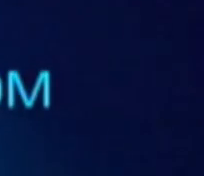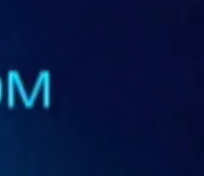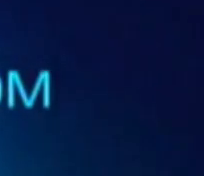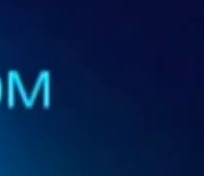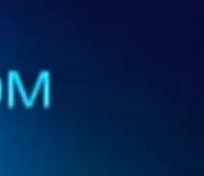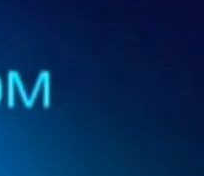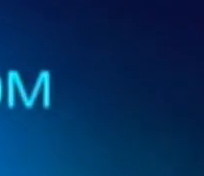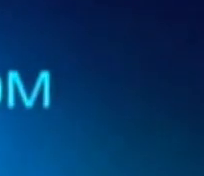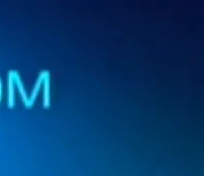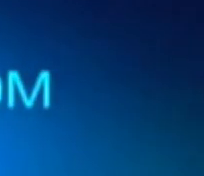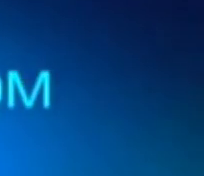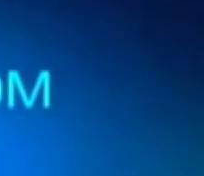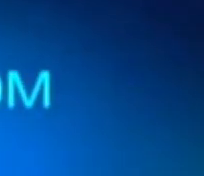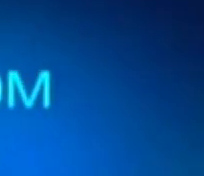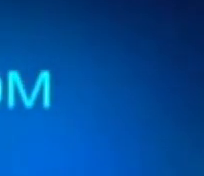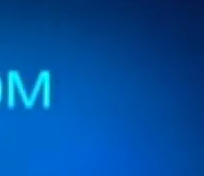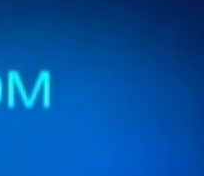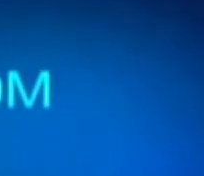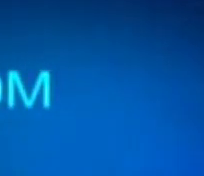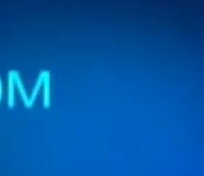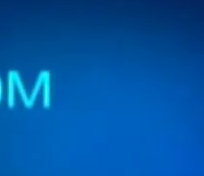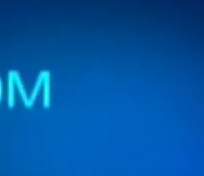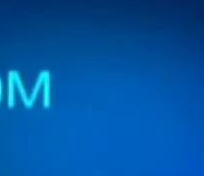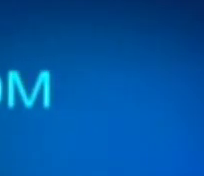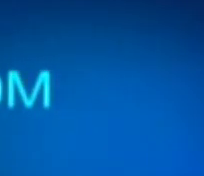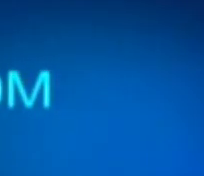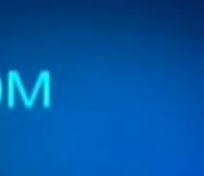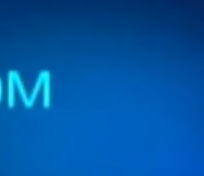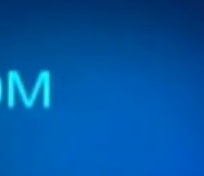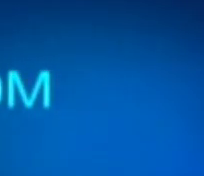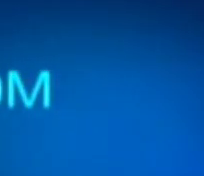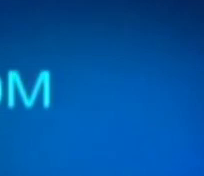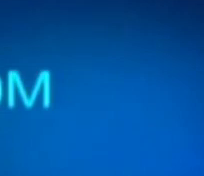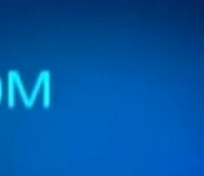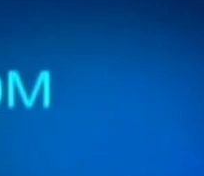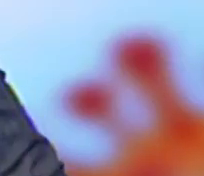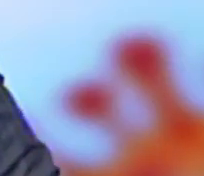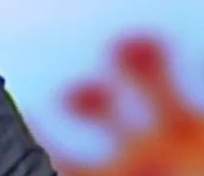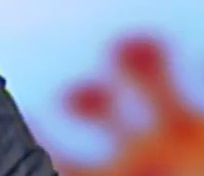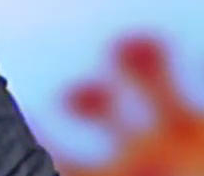hospital has been allocated 500 million shillings. Patrick Amimo, KTN News.